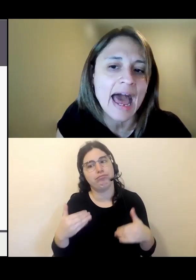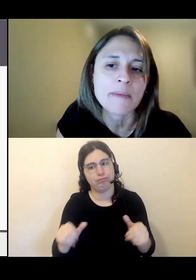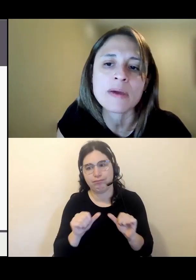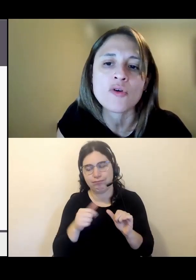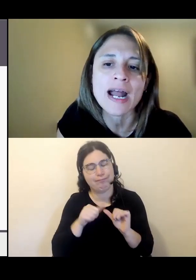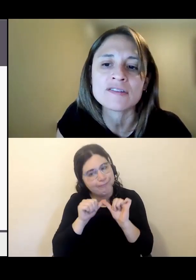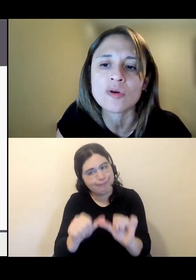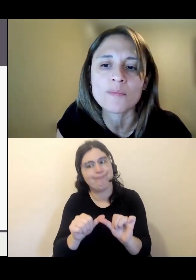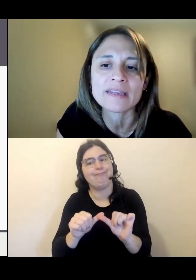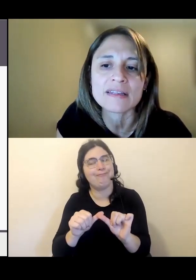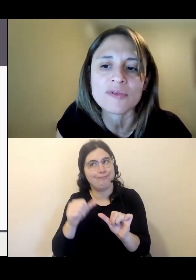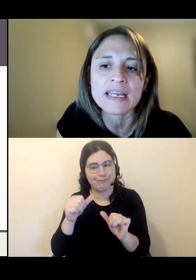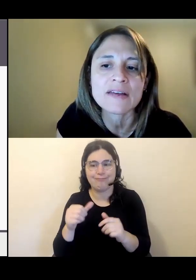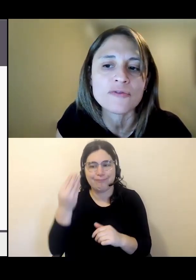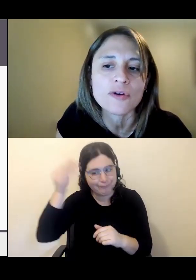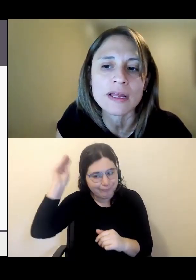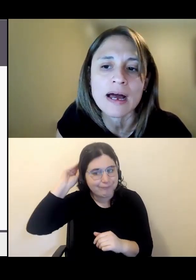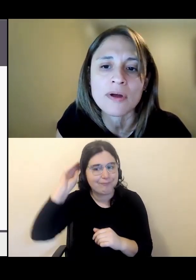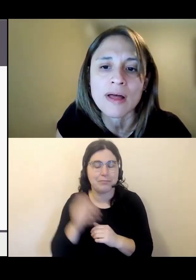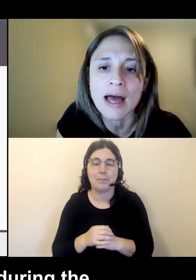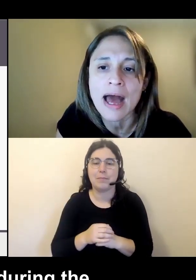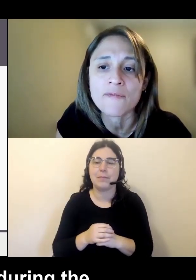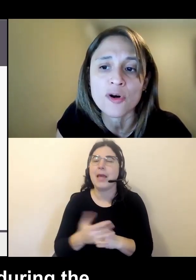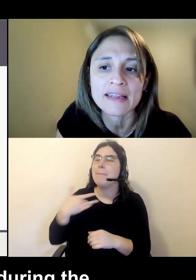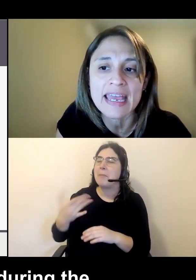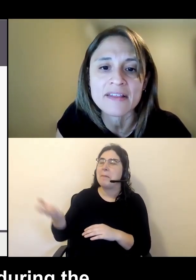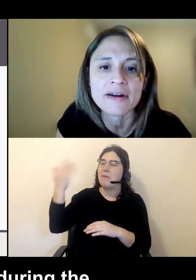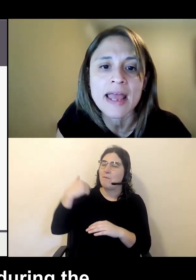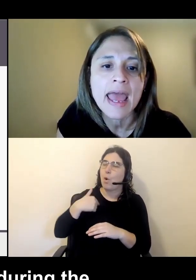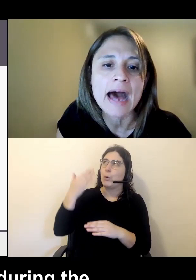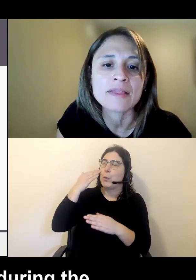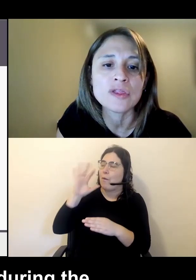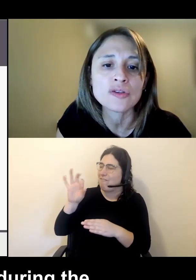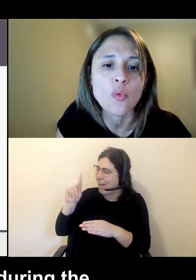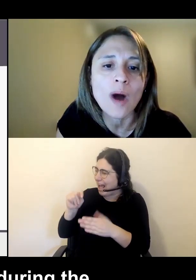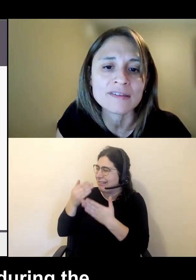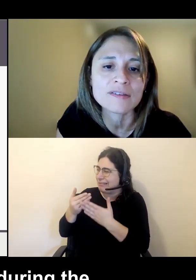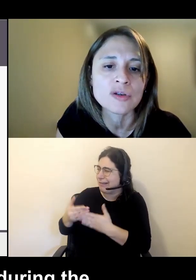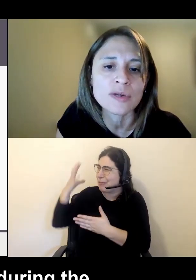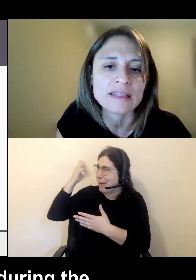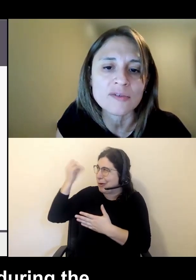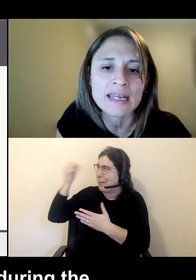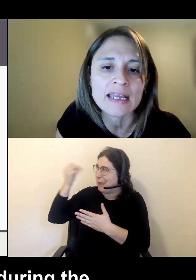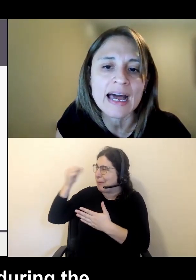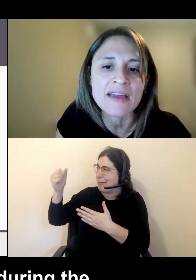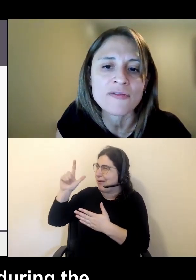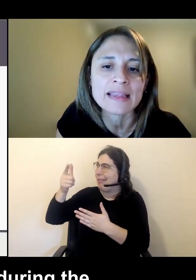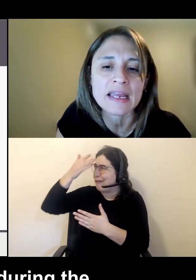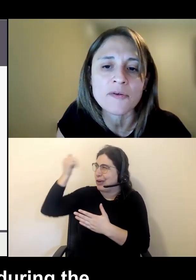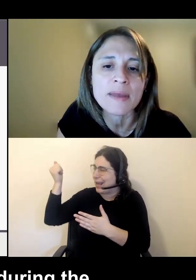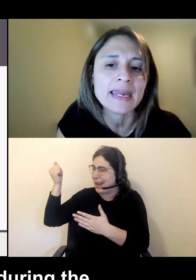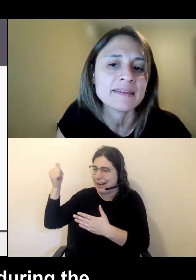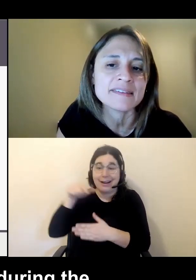facts I memorized to complete the training and forget later. And not once during the training had